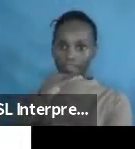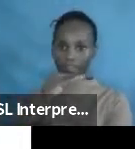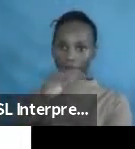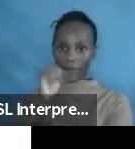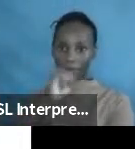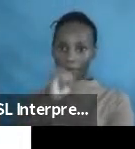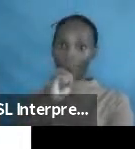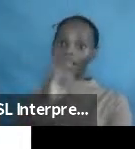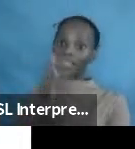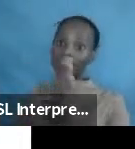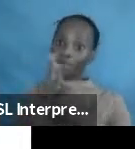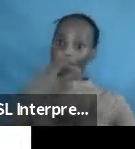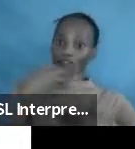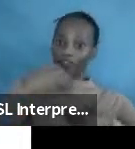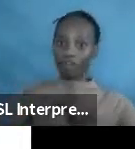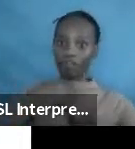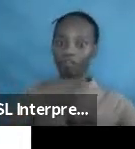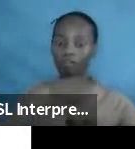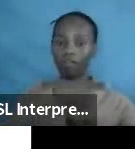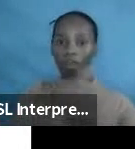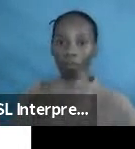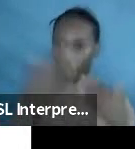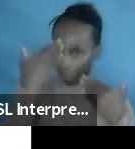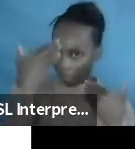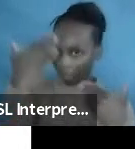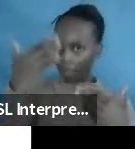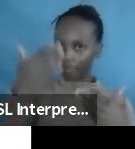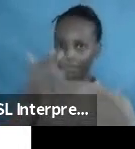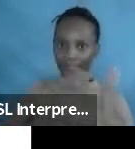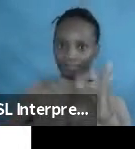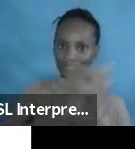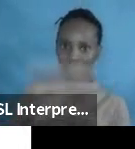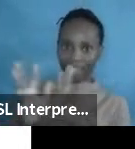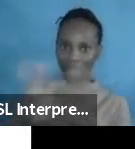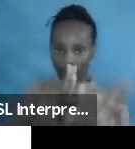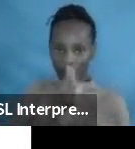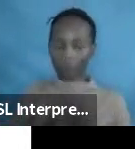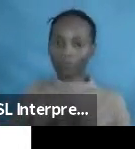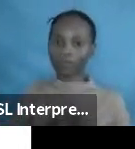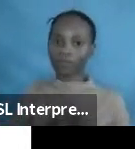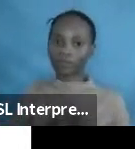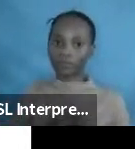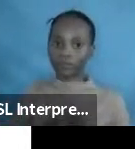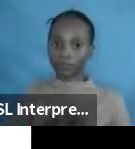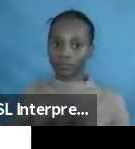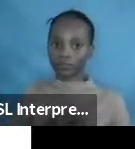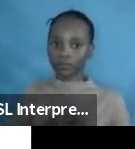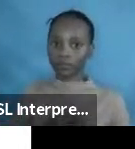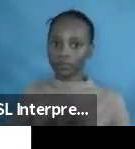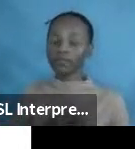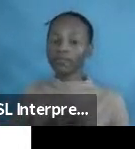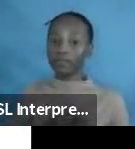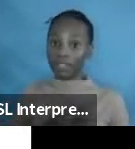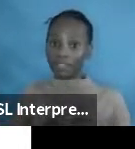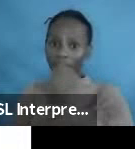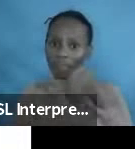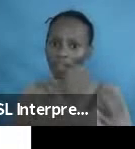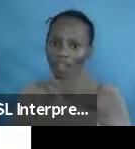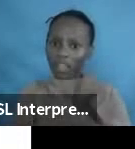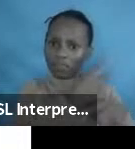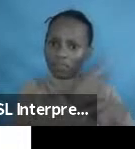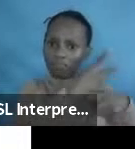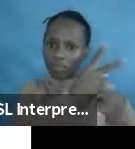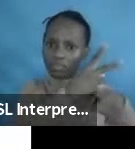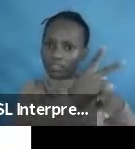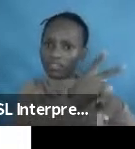counterfeits. Manufacturing or making of or producing infringing goods for non-private or domestic